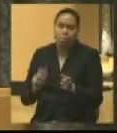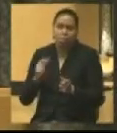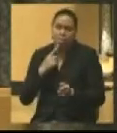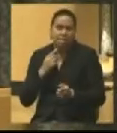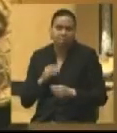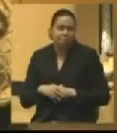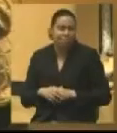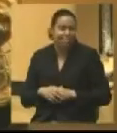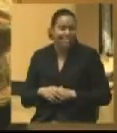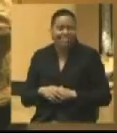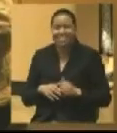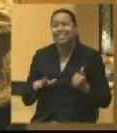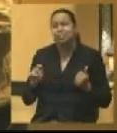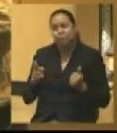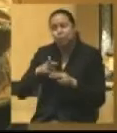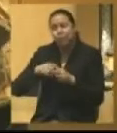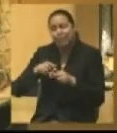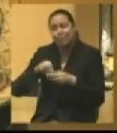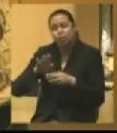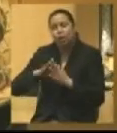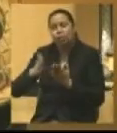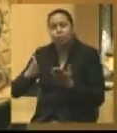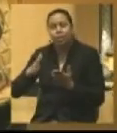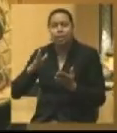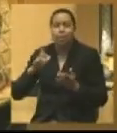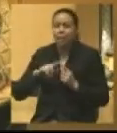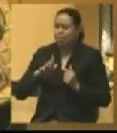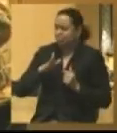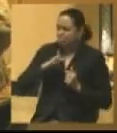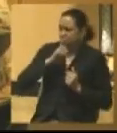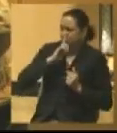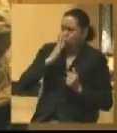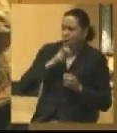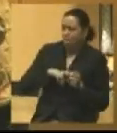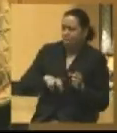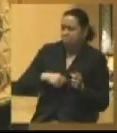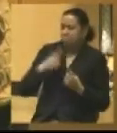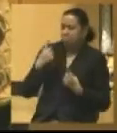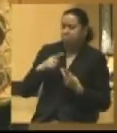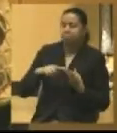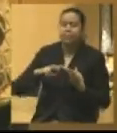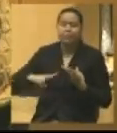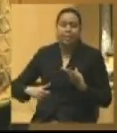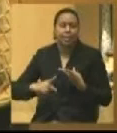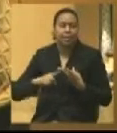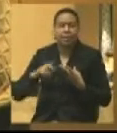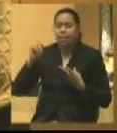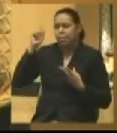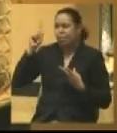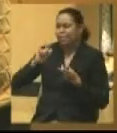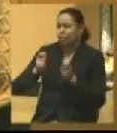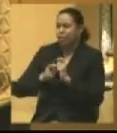because she mentioned it in her book, Doris Goodwin, but she never indicated why did he ever resign. Secondly, why did Lincoln